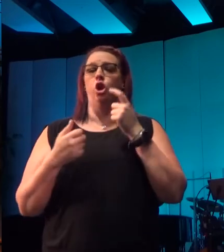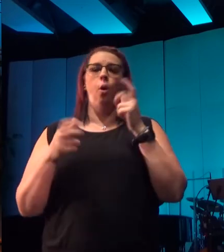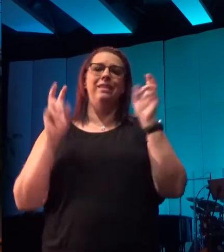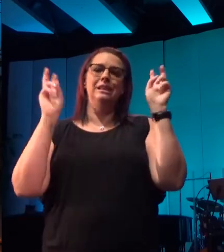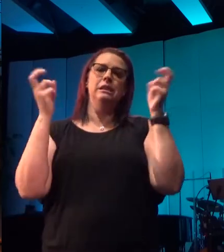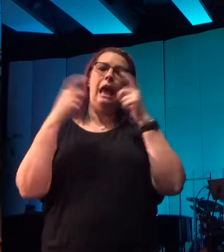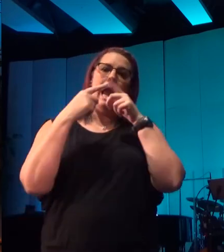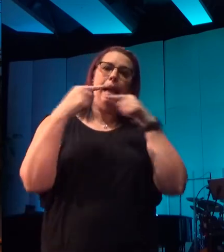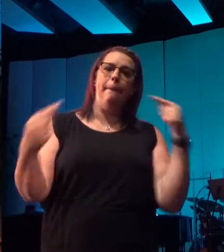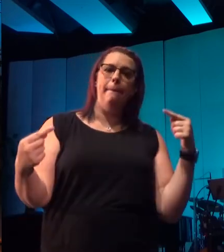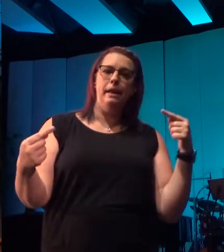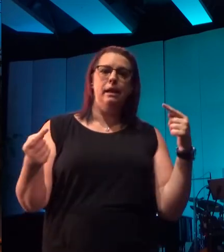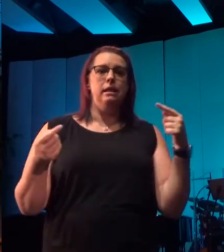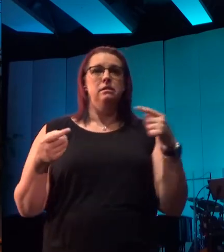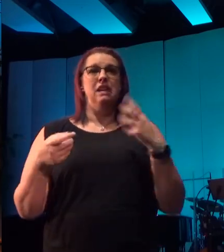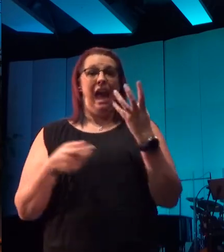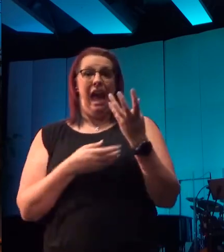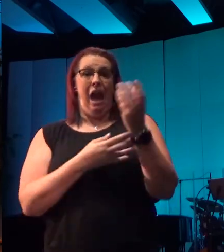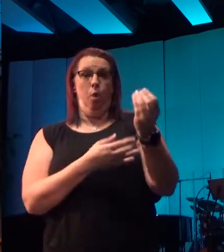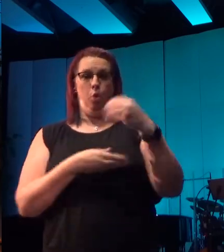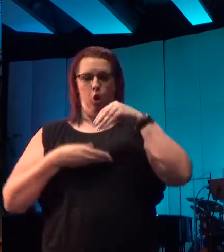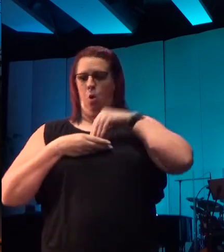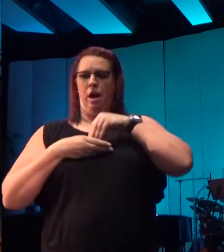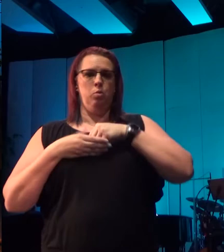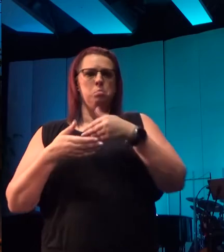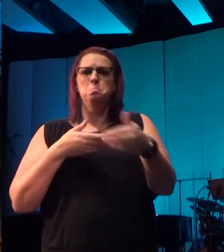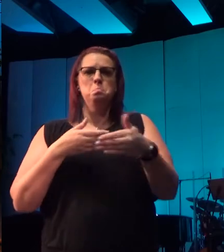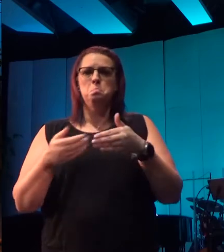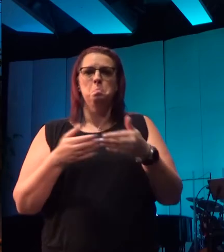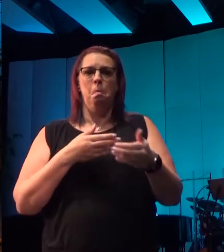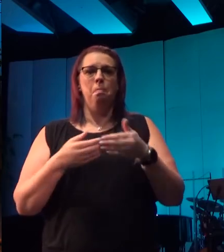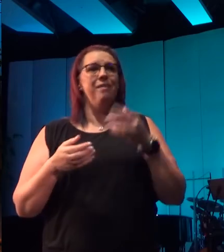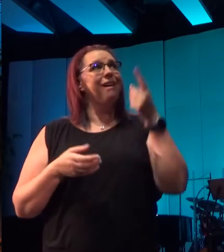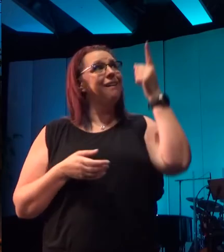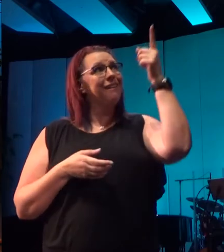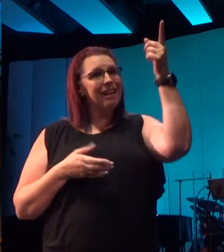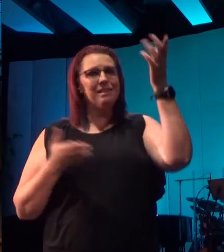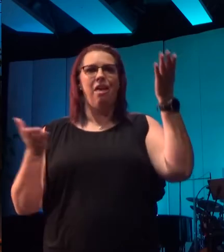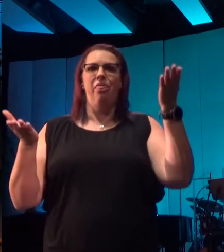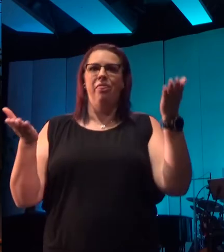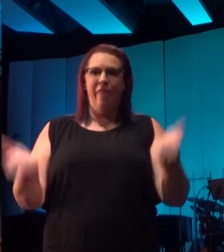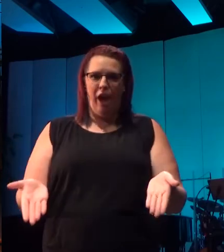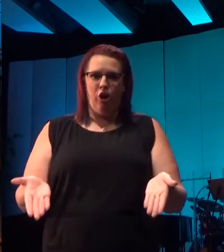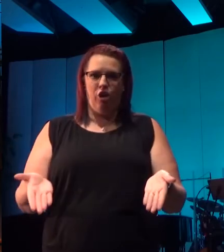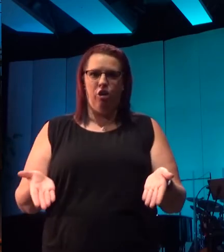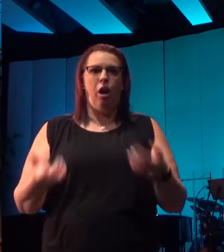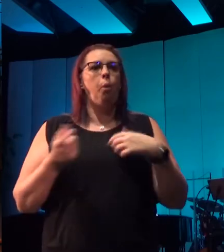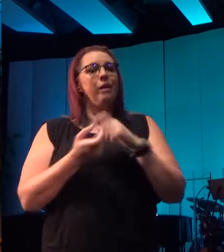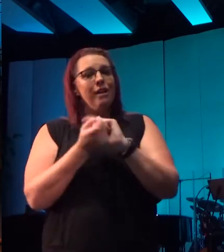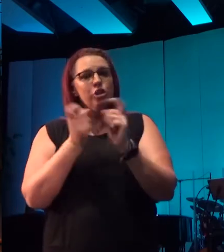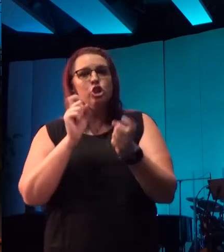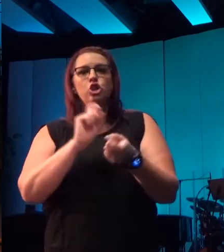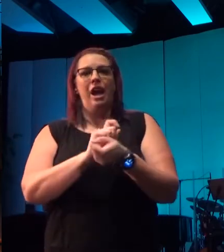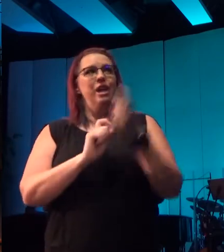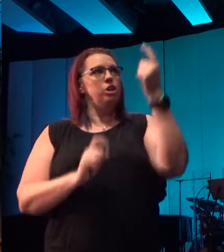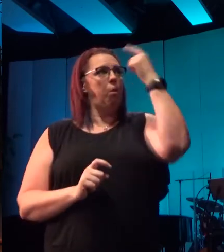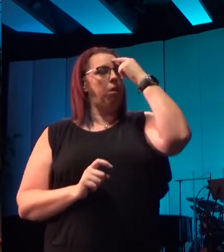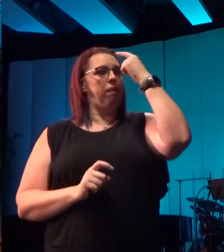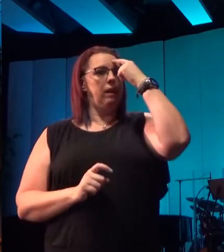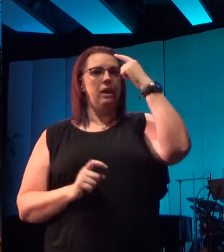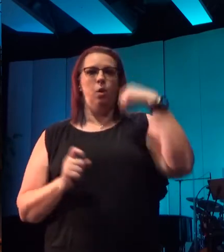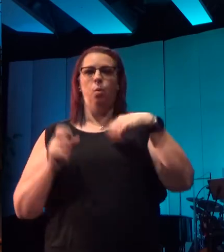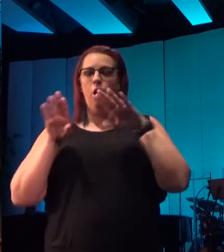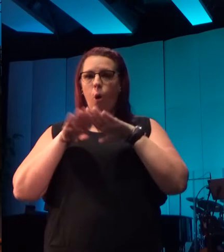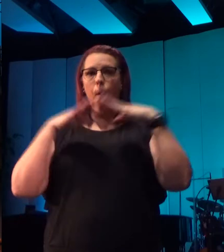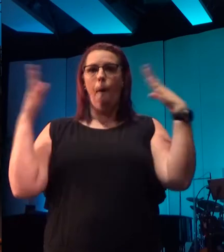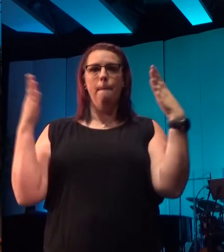or inward. But the feast is available, and we can change our thinking. We can open to the